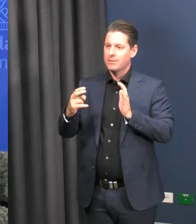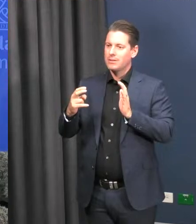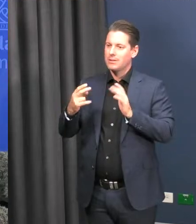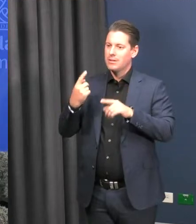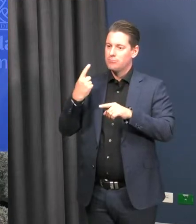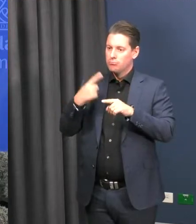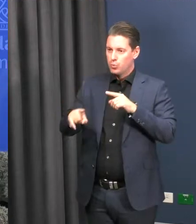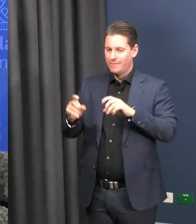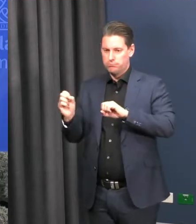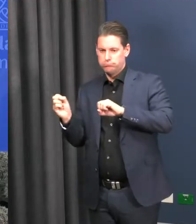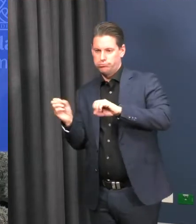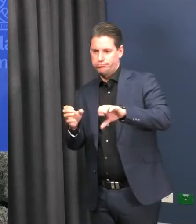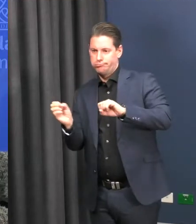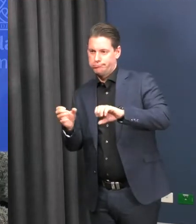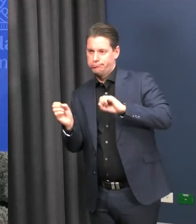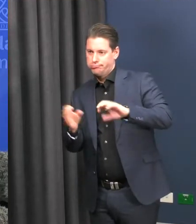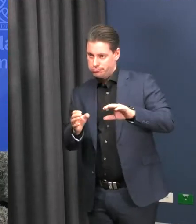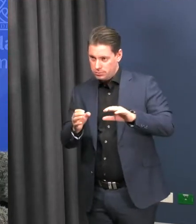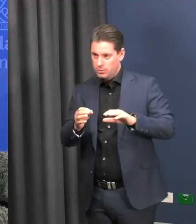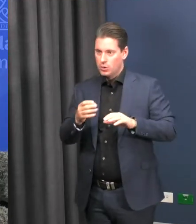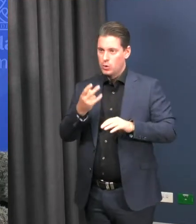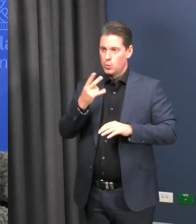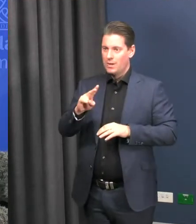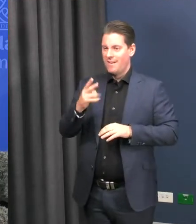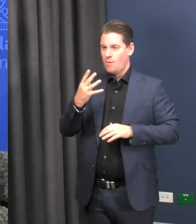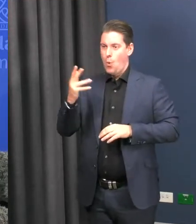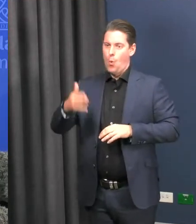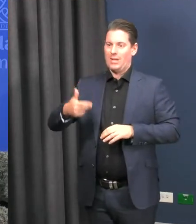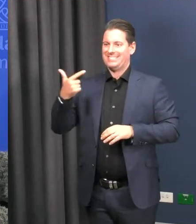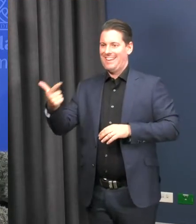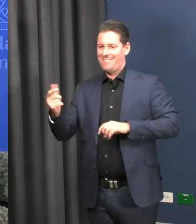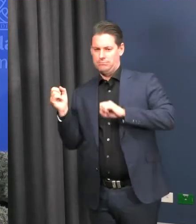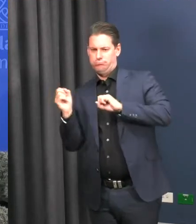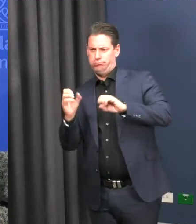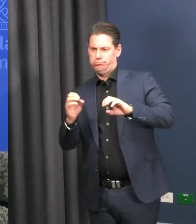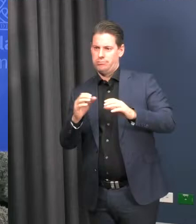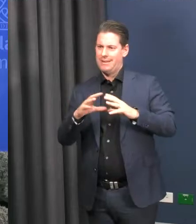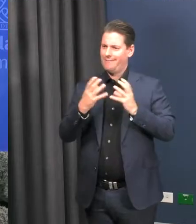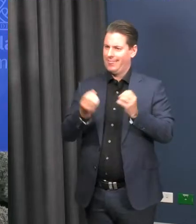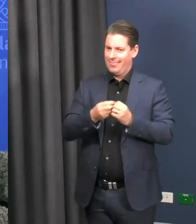occur 24/7 for 2 weeks from last night. That work is